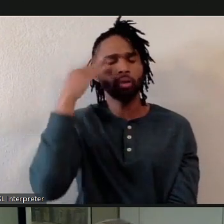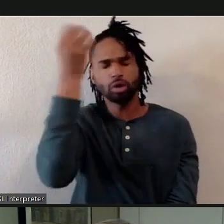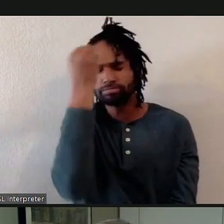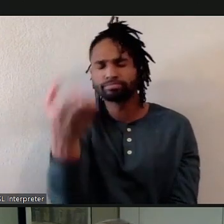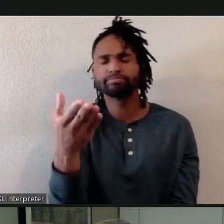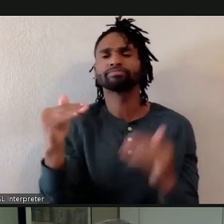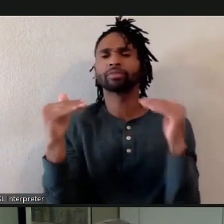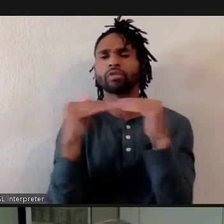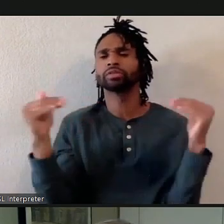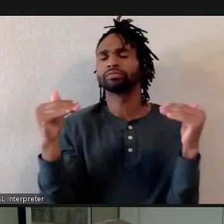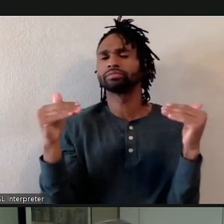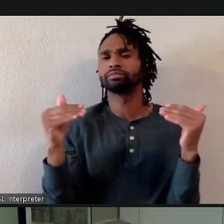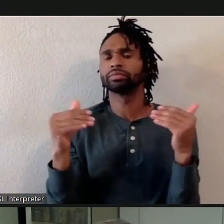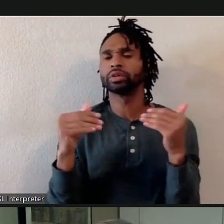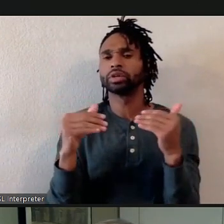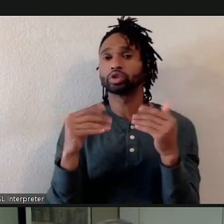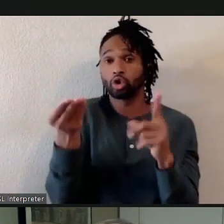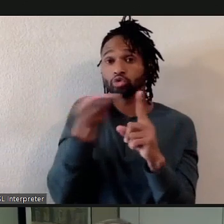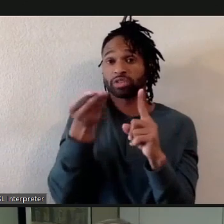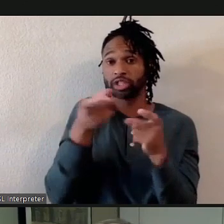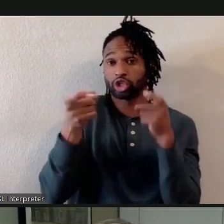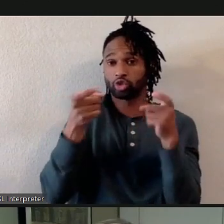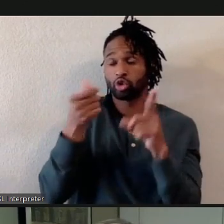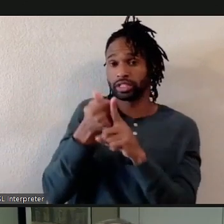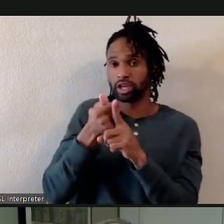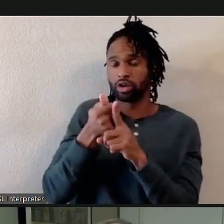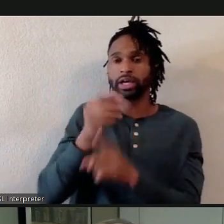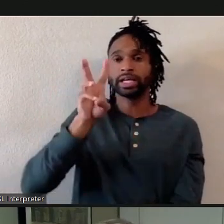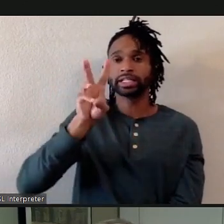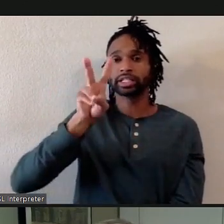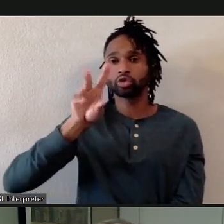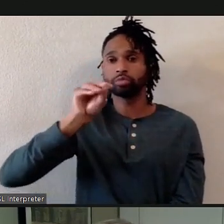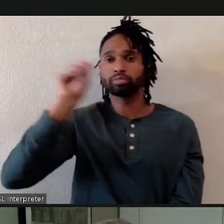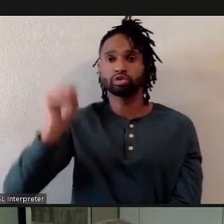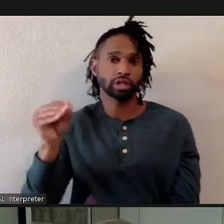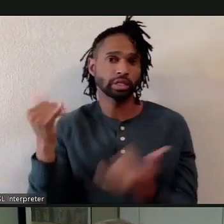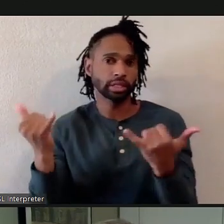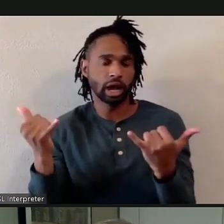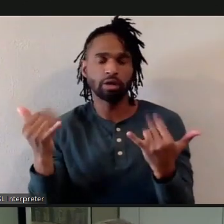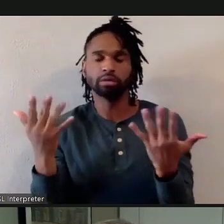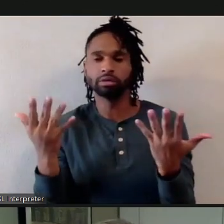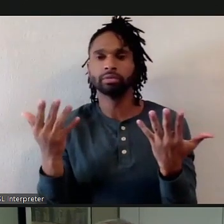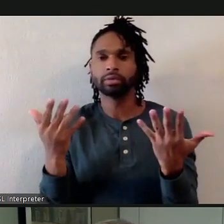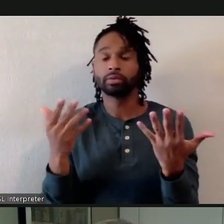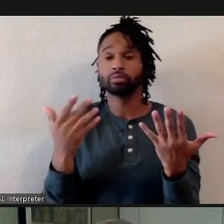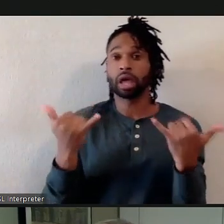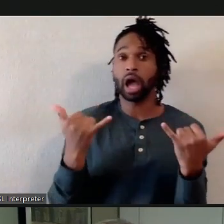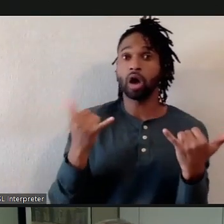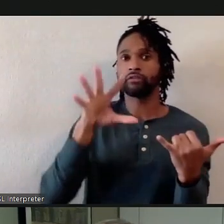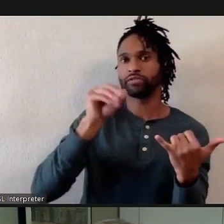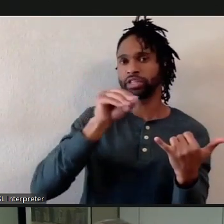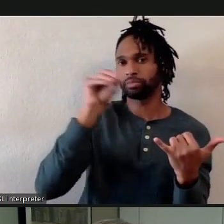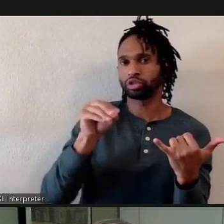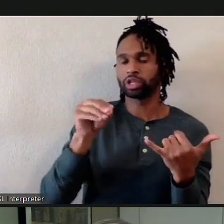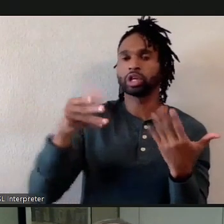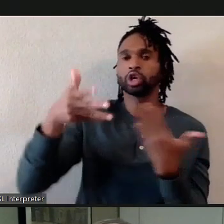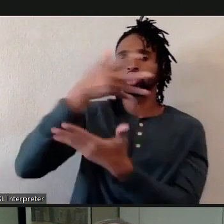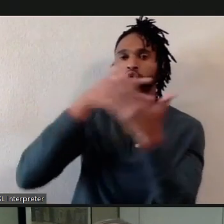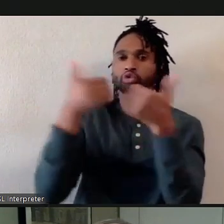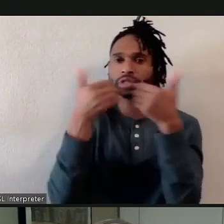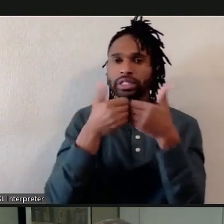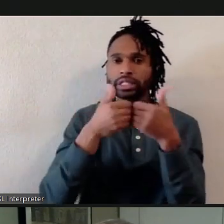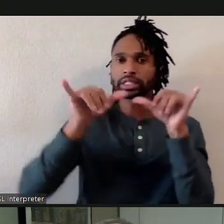equivalence. Transmission control is of 62%, where we are now is about 50% on the social distancing scale